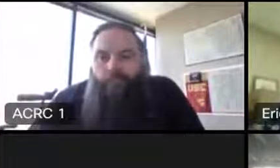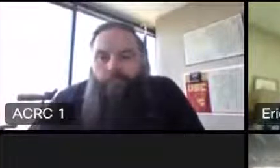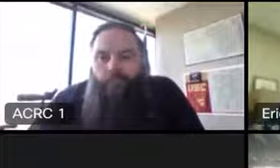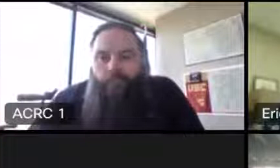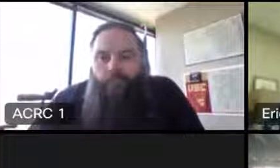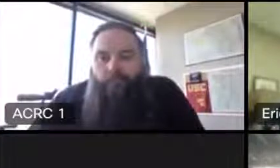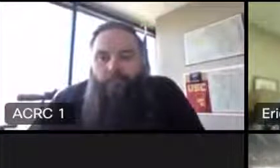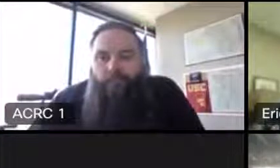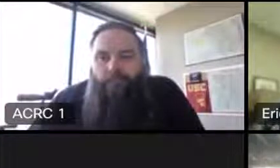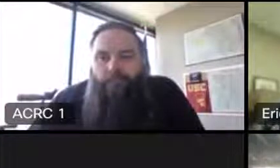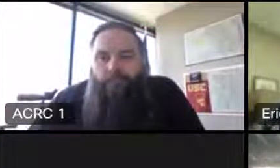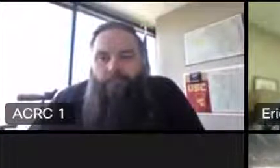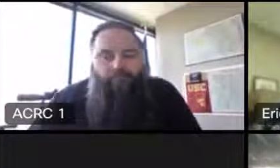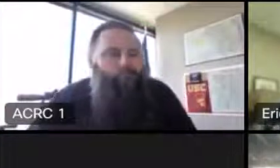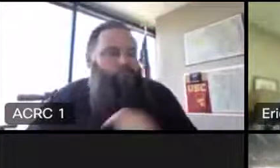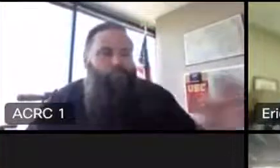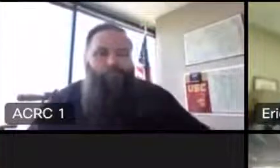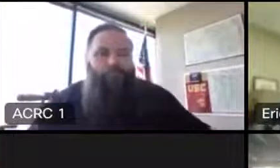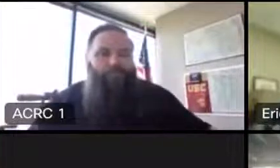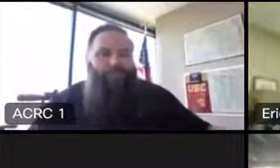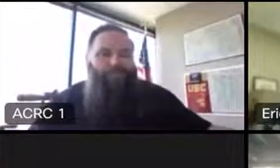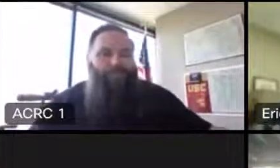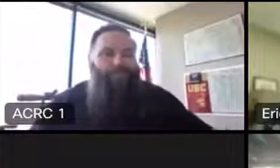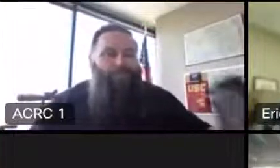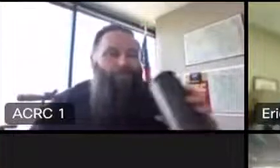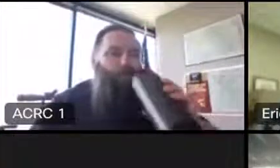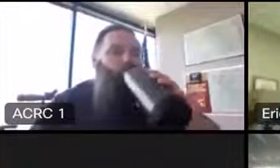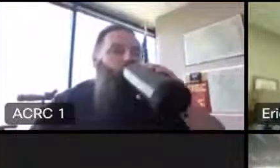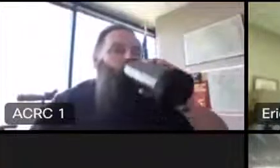lot of I just want to say, since there's vendors here, we had some